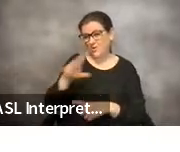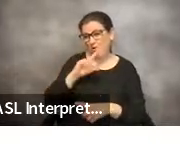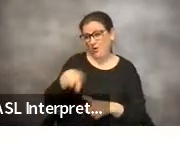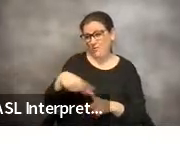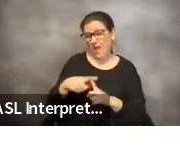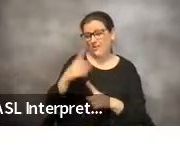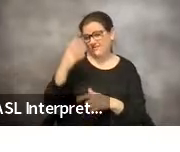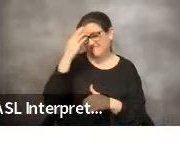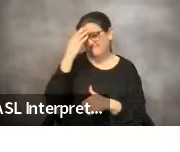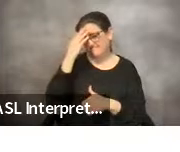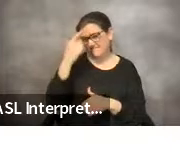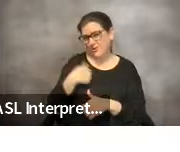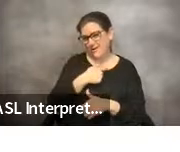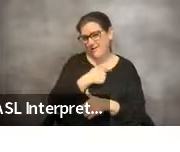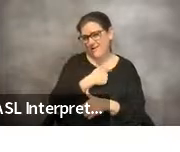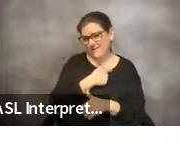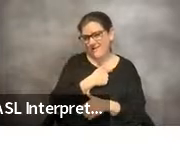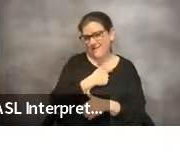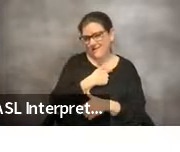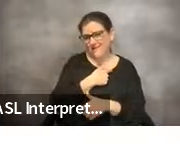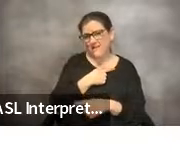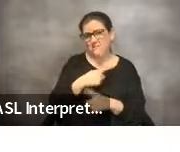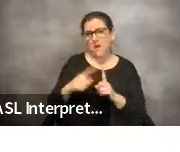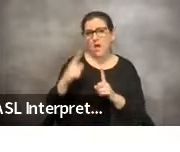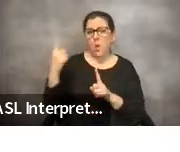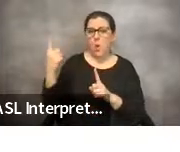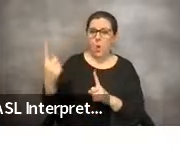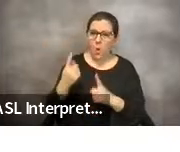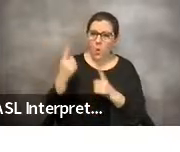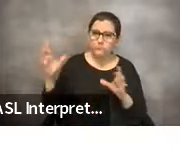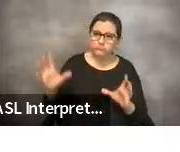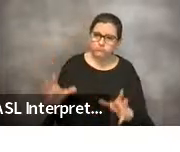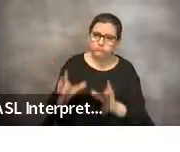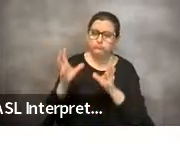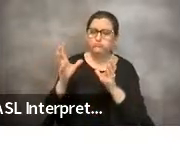to us, but we always encourage people to